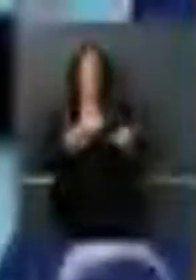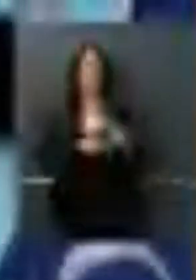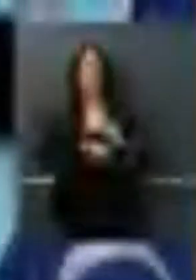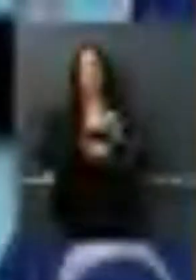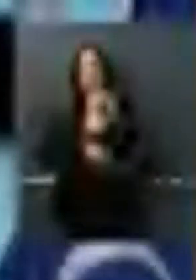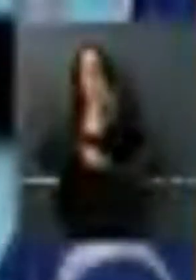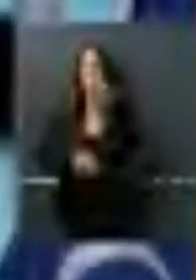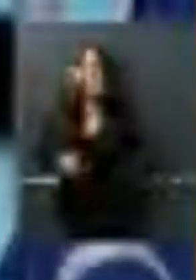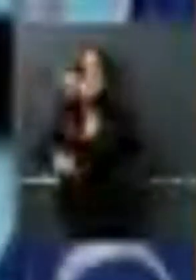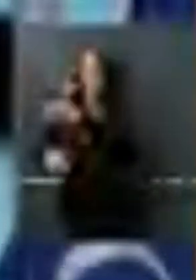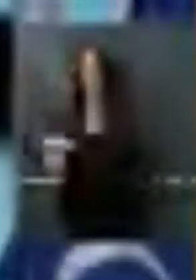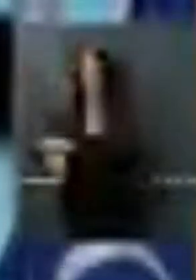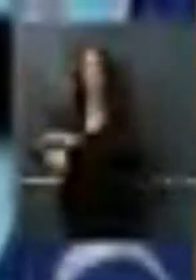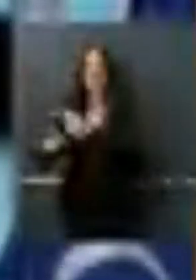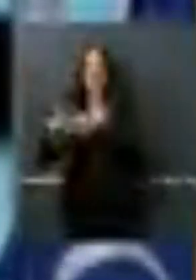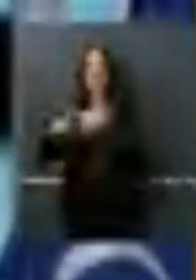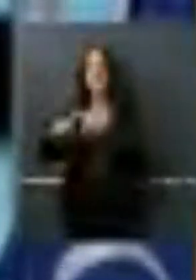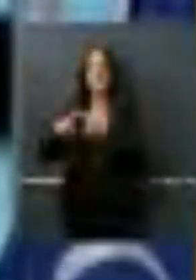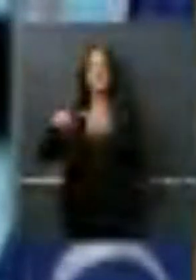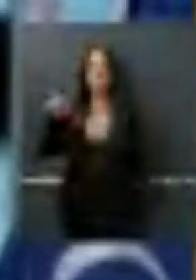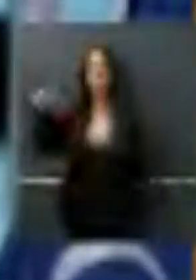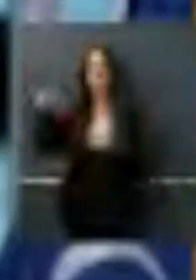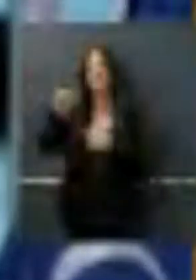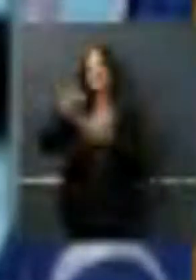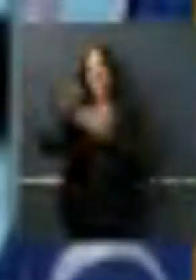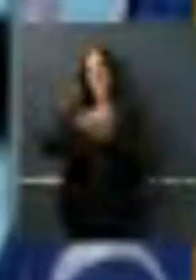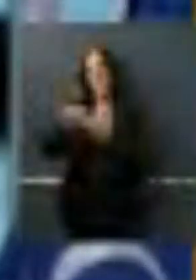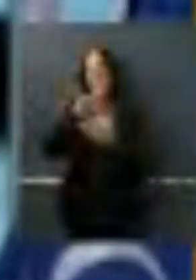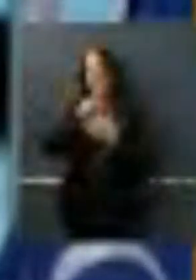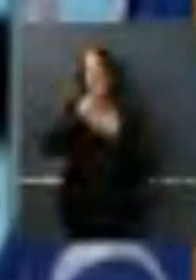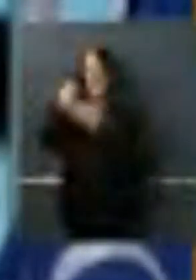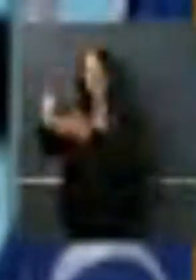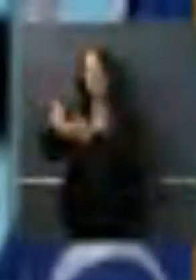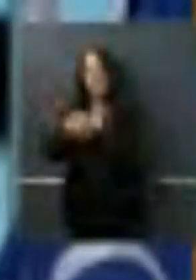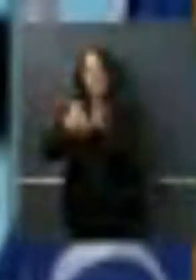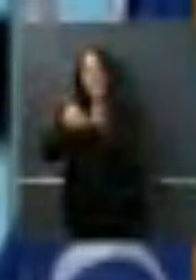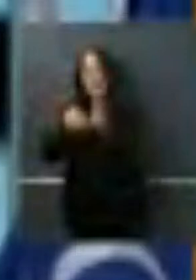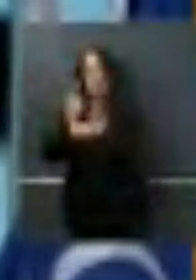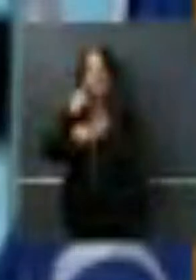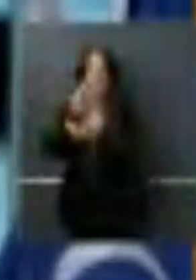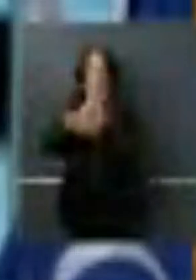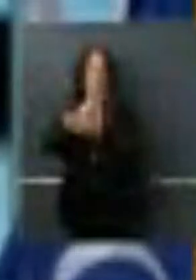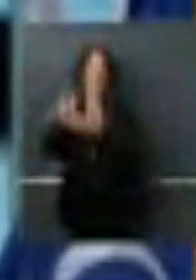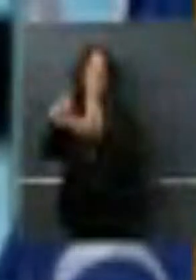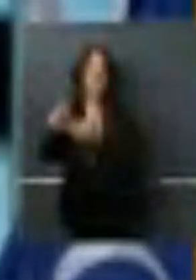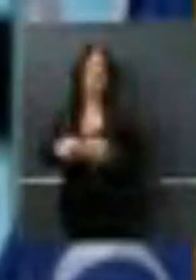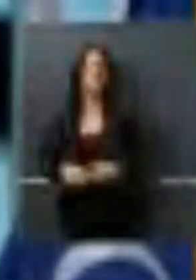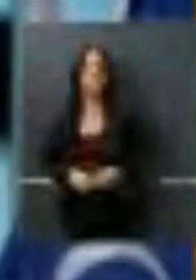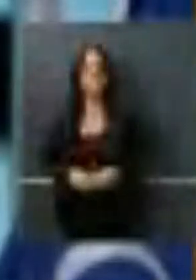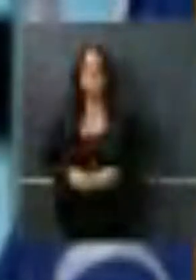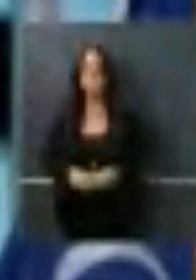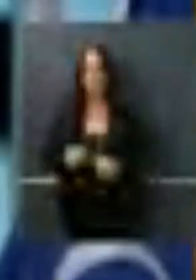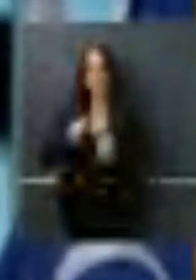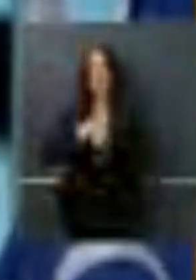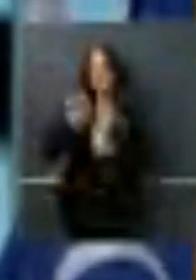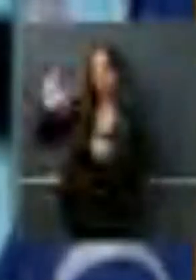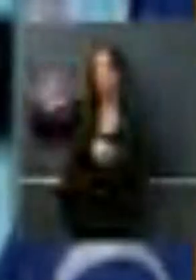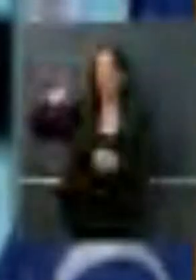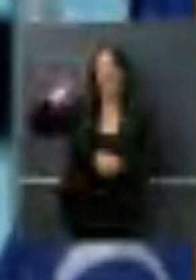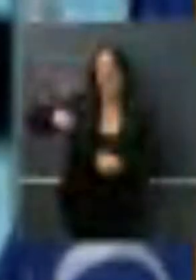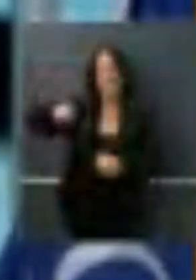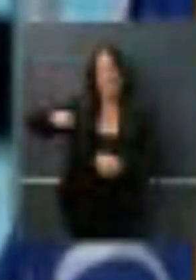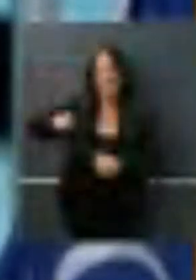to help support for a 2-week period the needs of our fellow Americans in New York City. I just want to